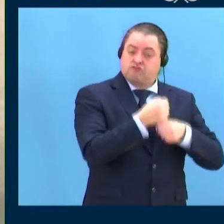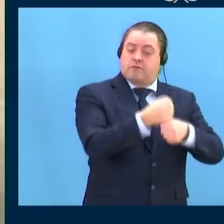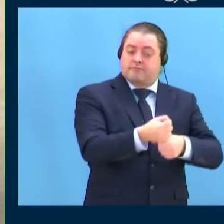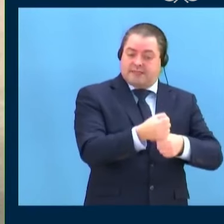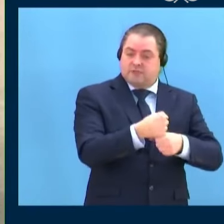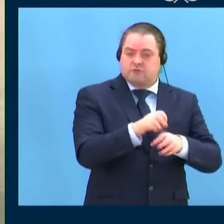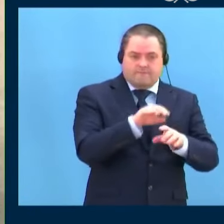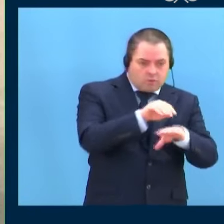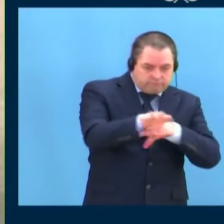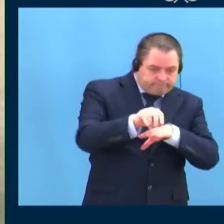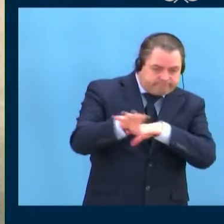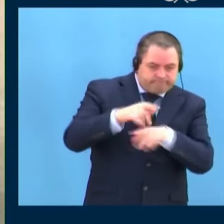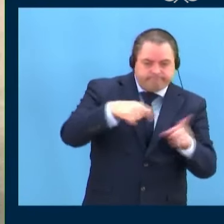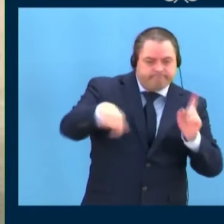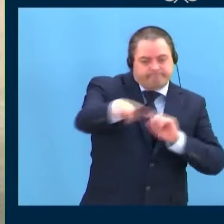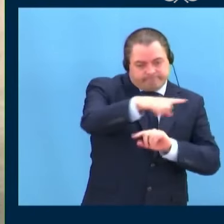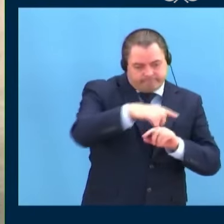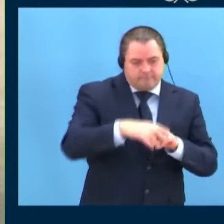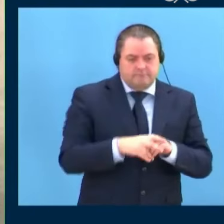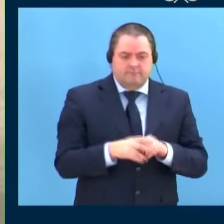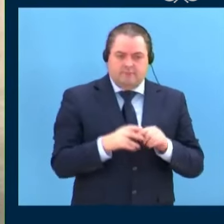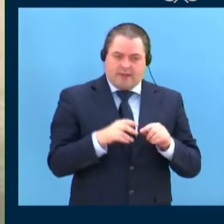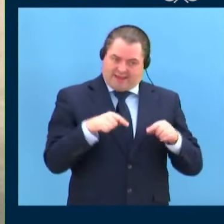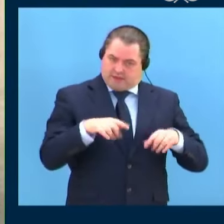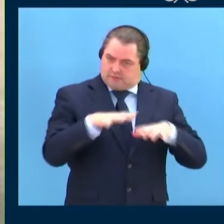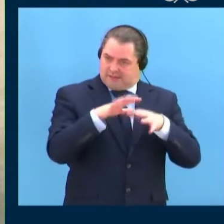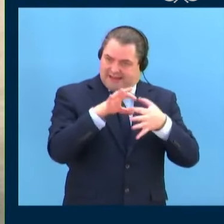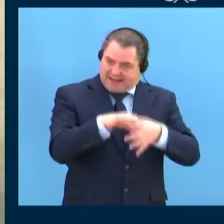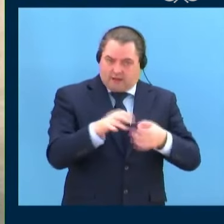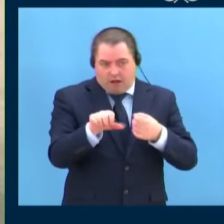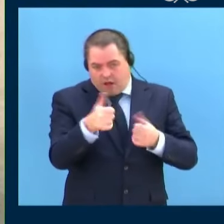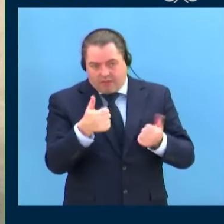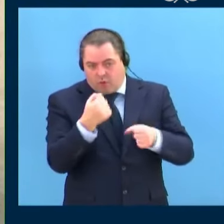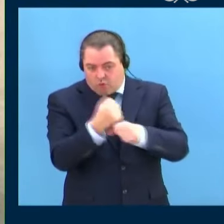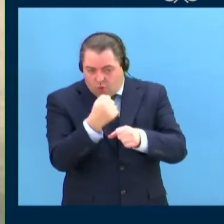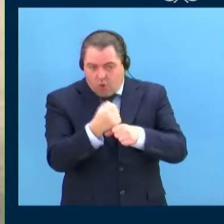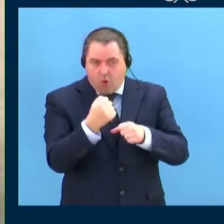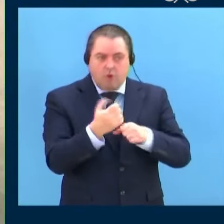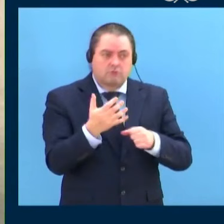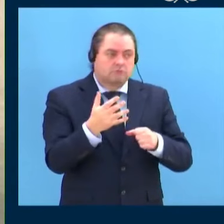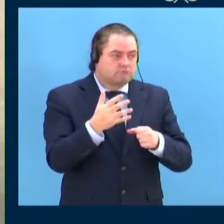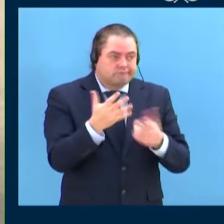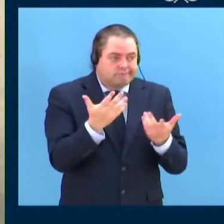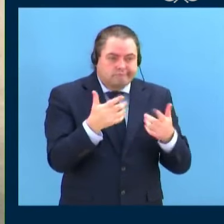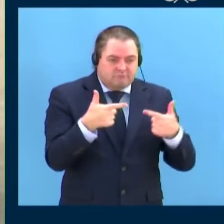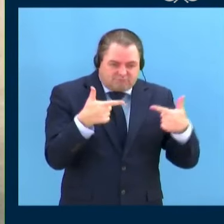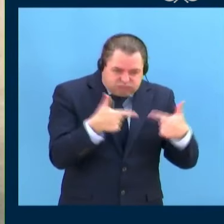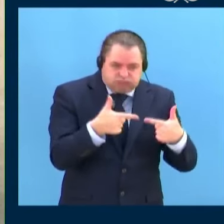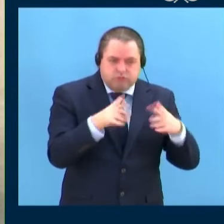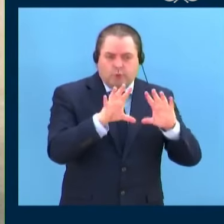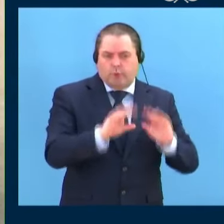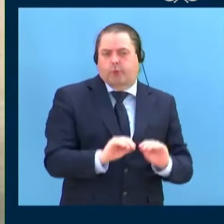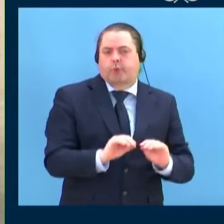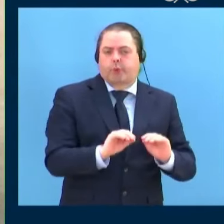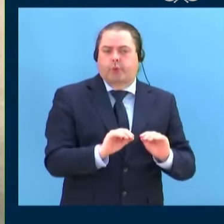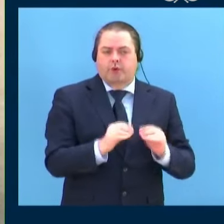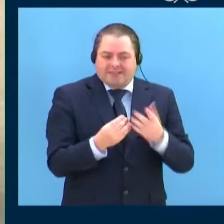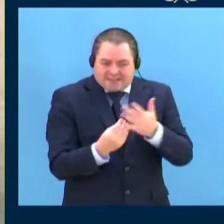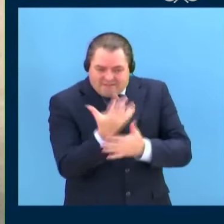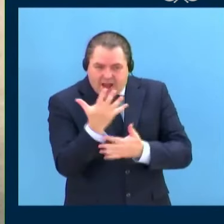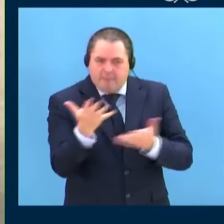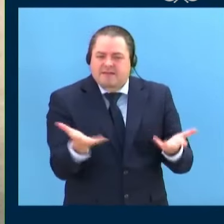forum networks with other work of the UN on development and conflict prevention. Second, we have seen